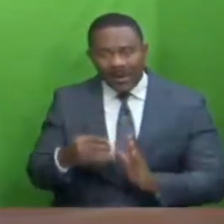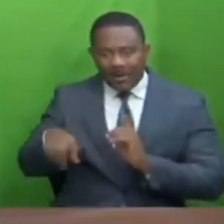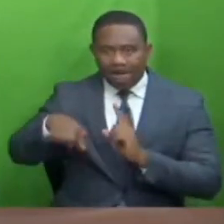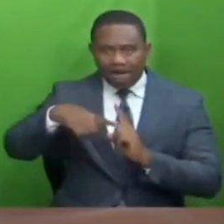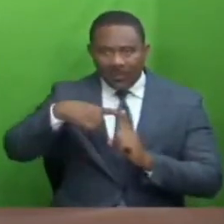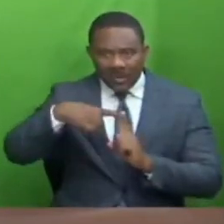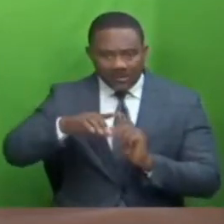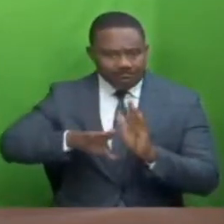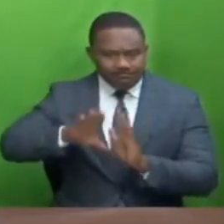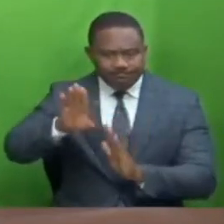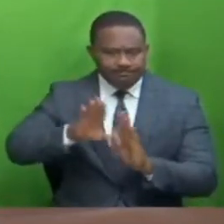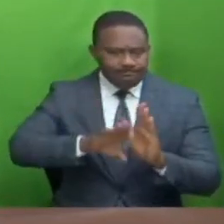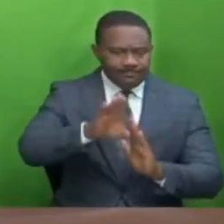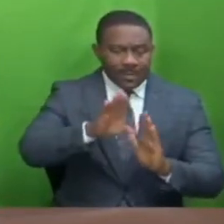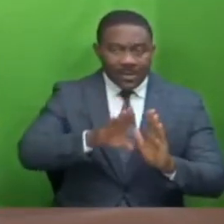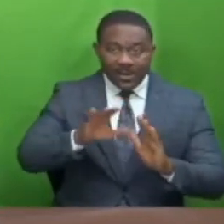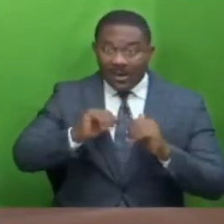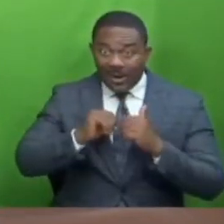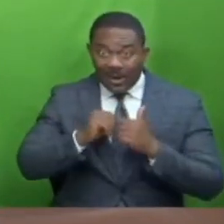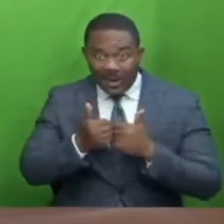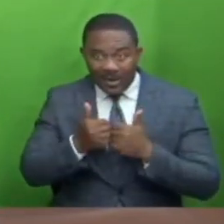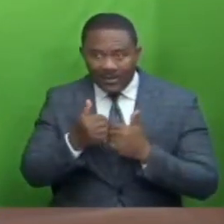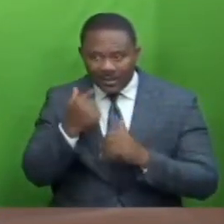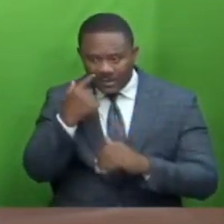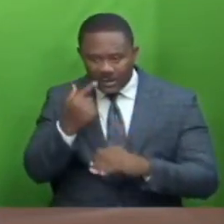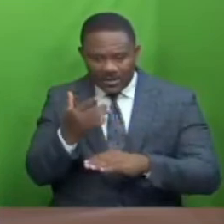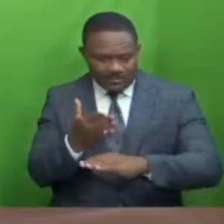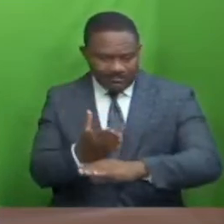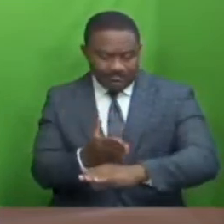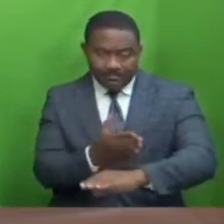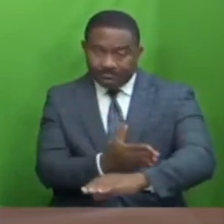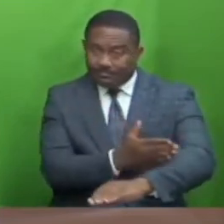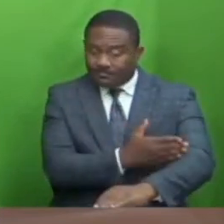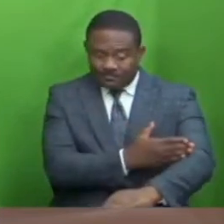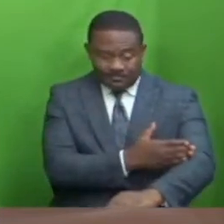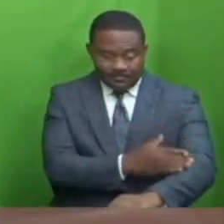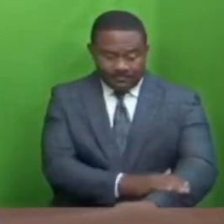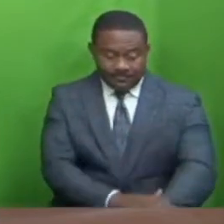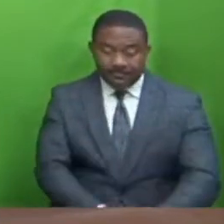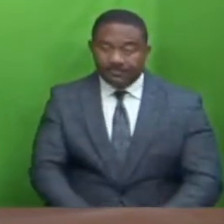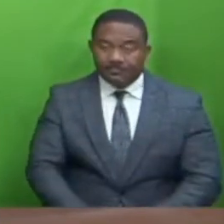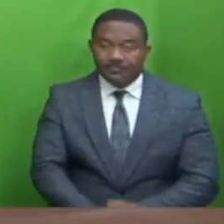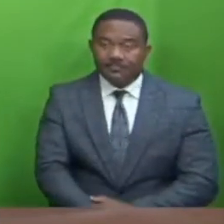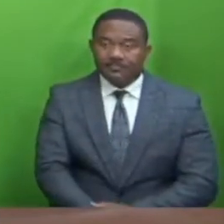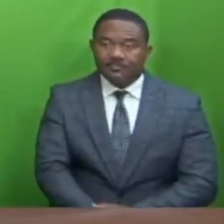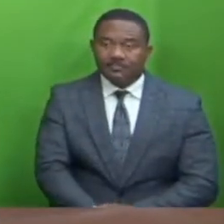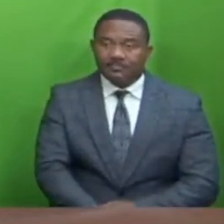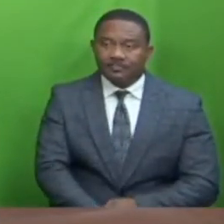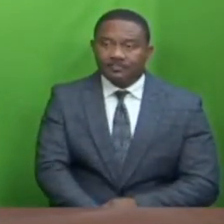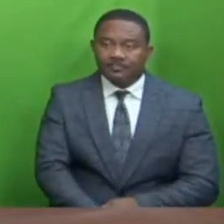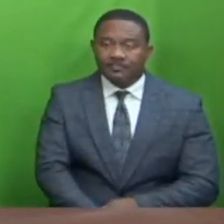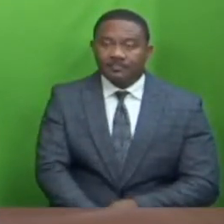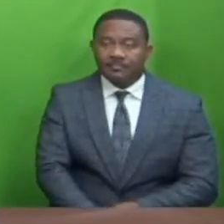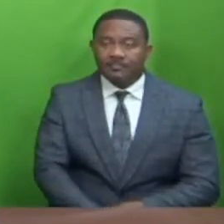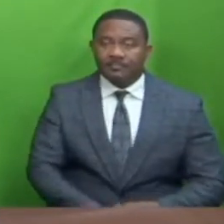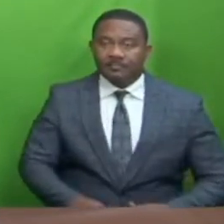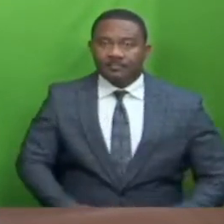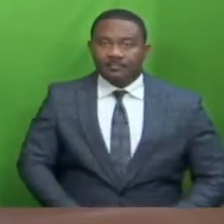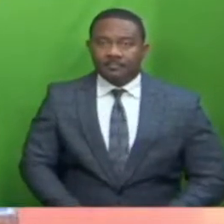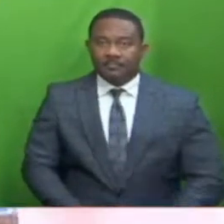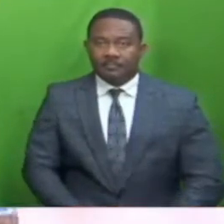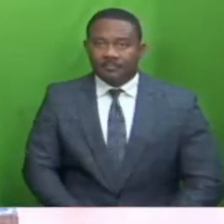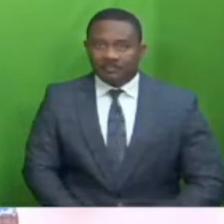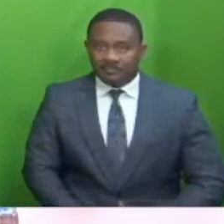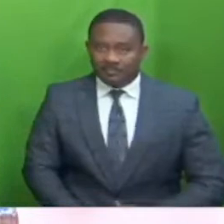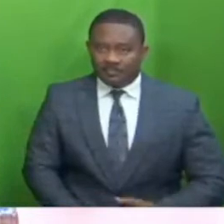sentiments arising from the progress of the IMF program, which I will now discuss. Mr. Speaker,